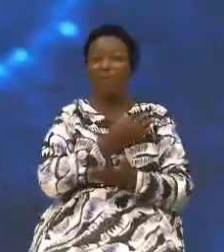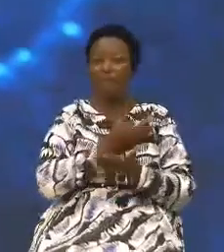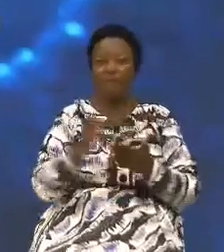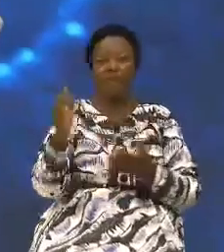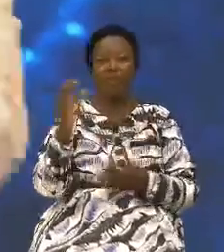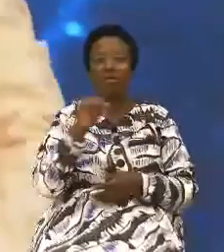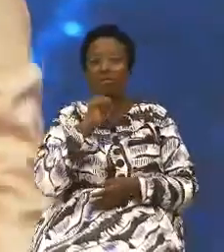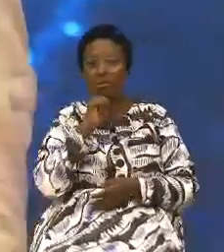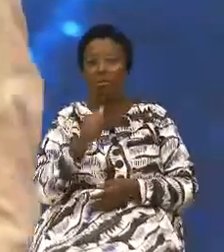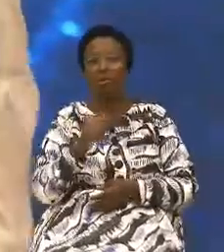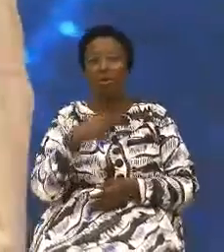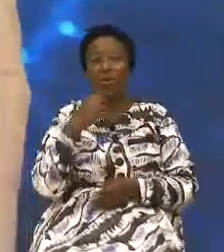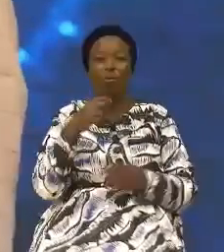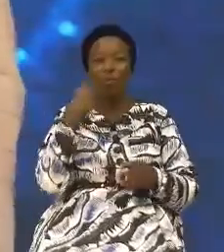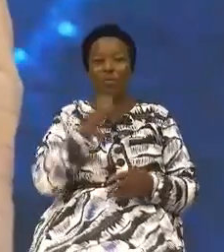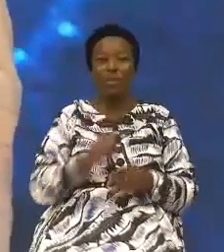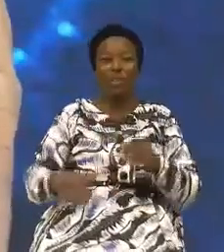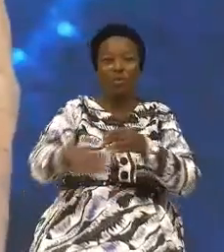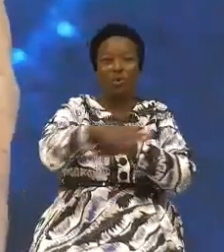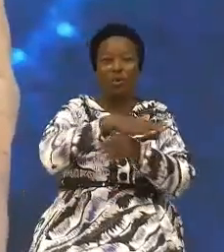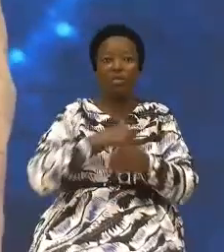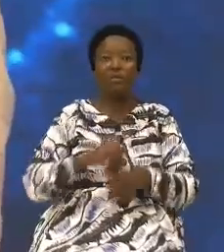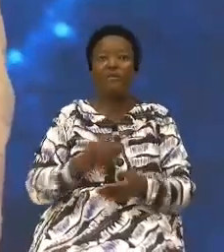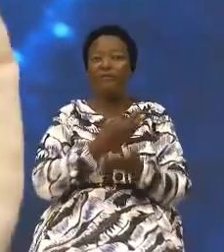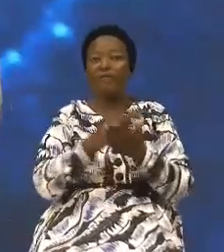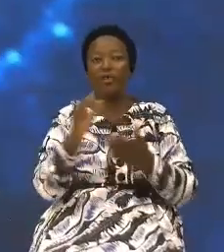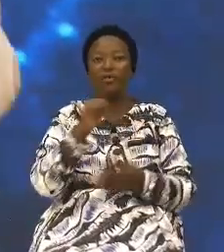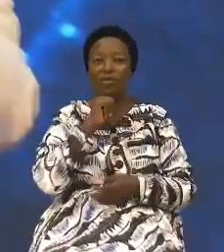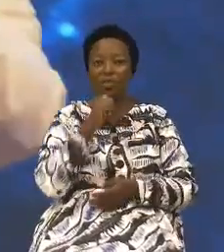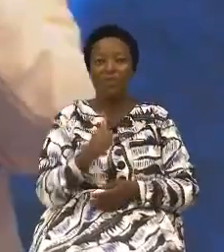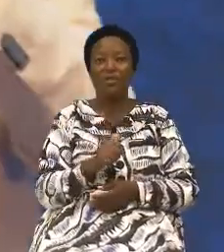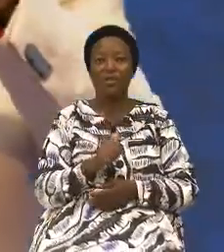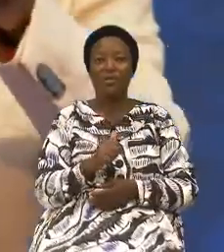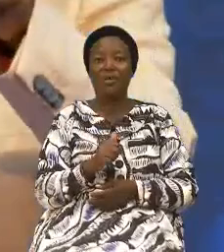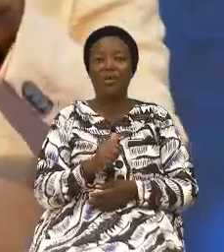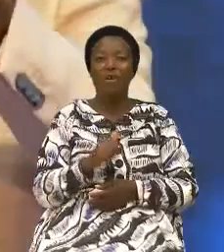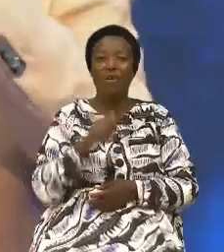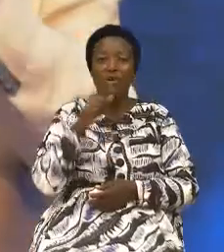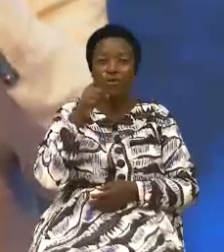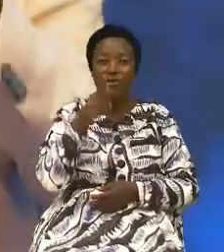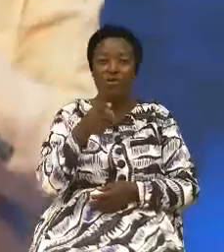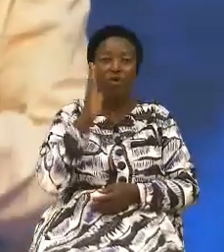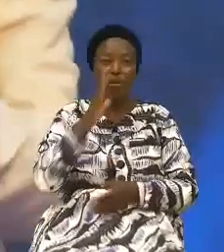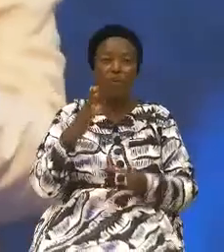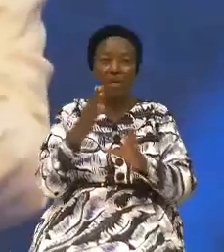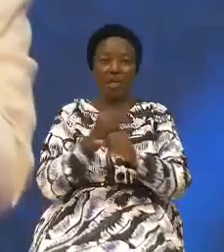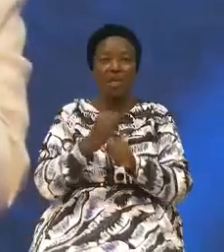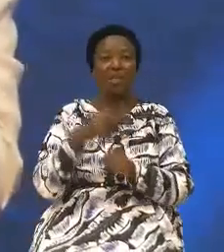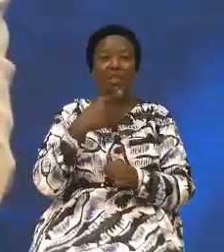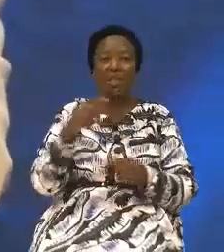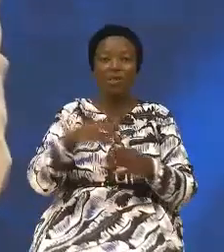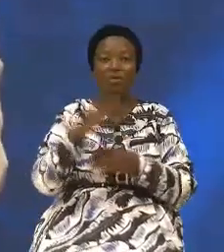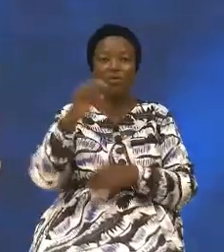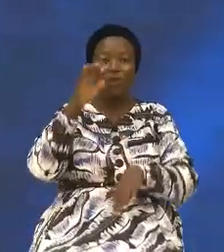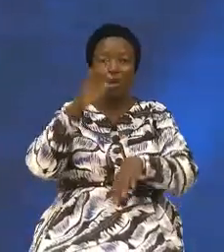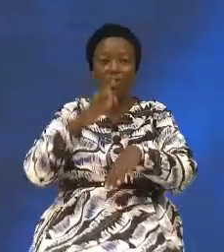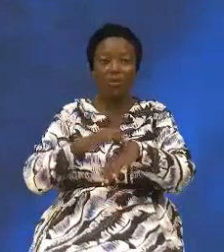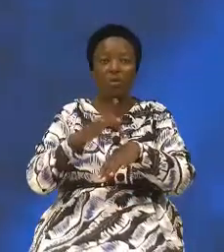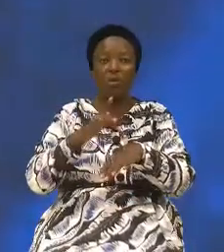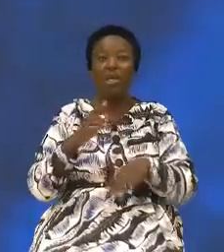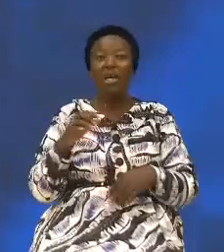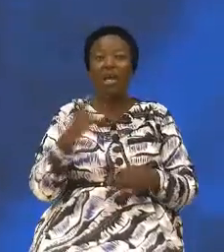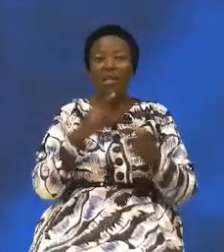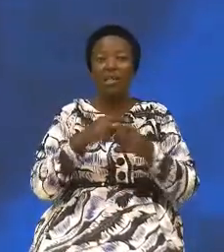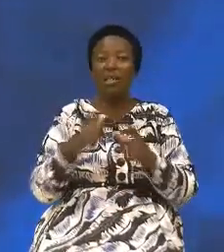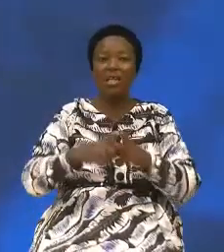whose saturation fails not. You are going to get a spiritual touch, a dynamite